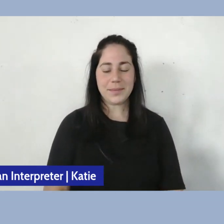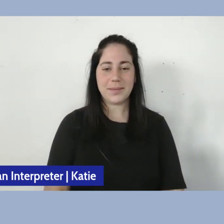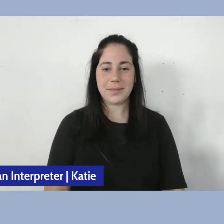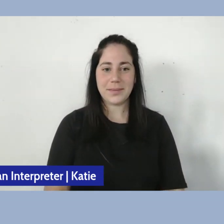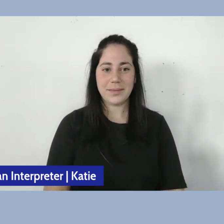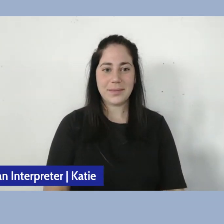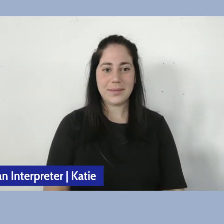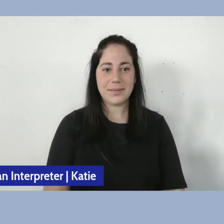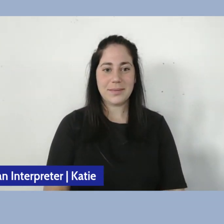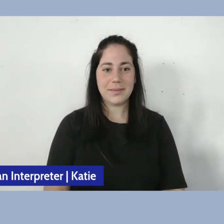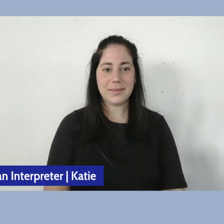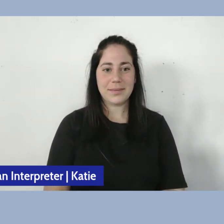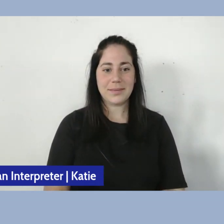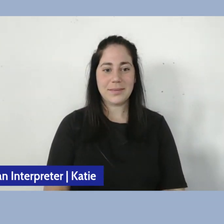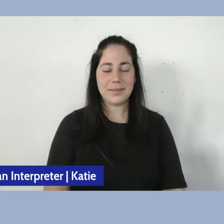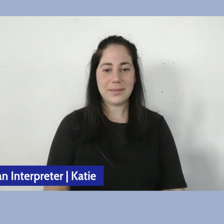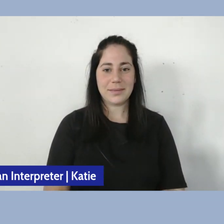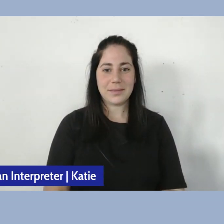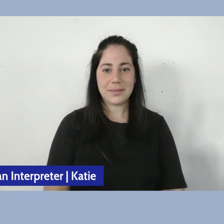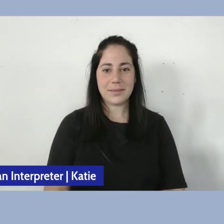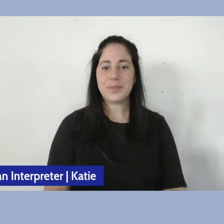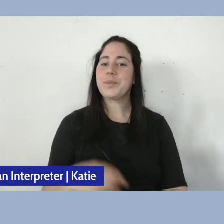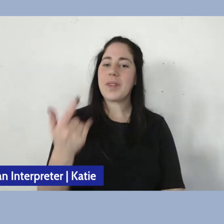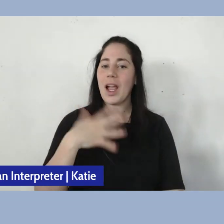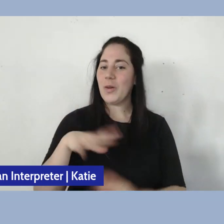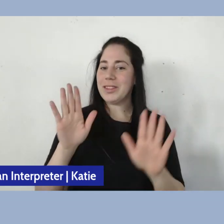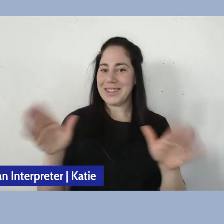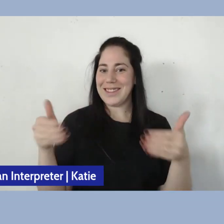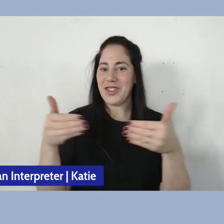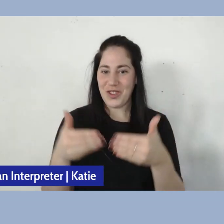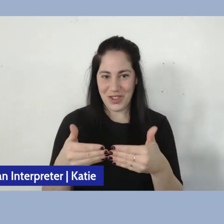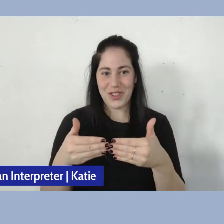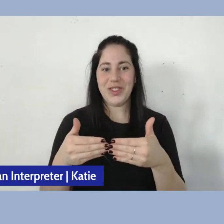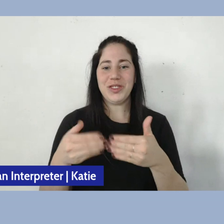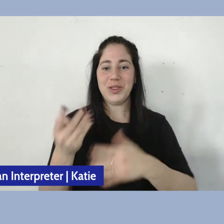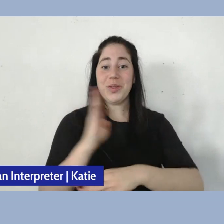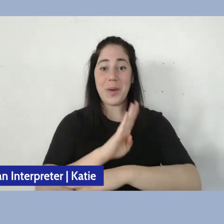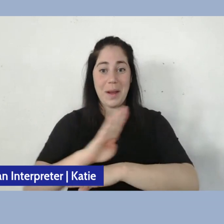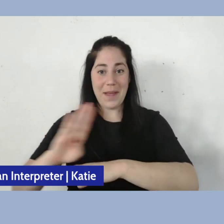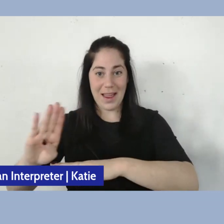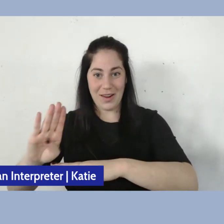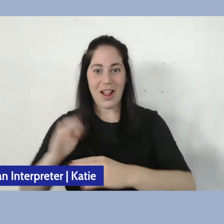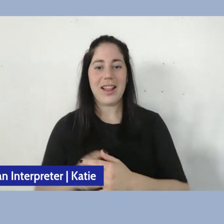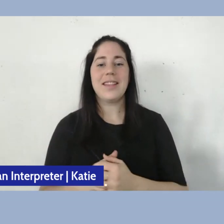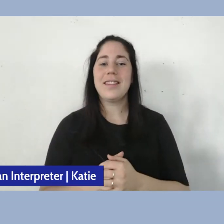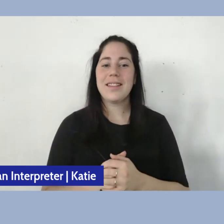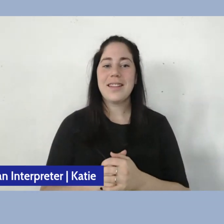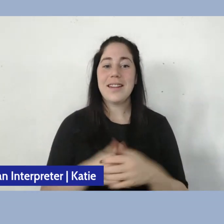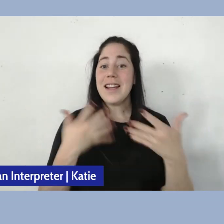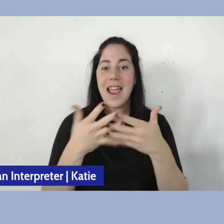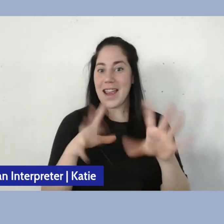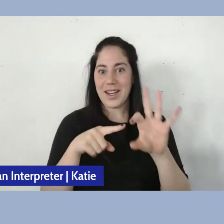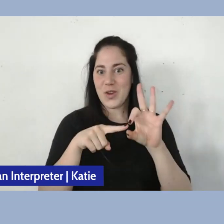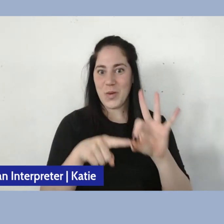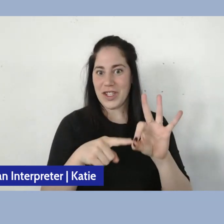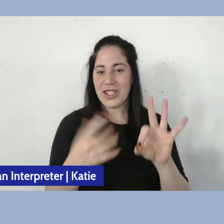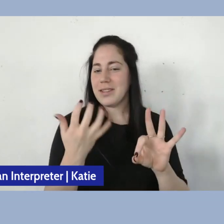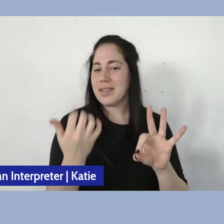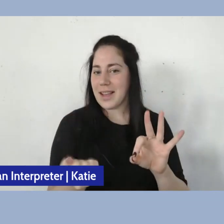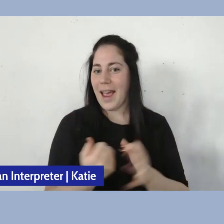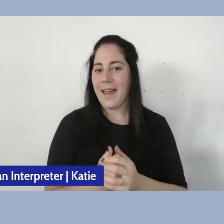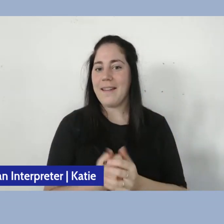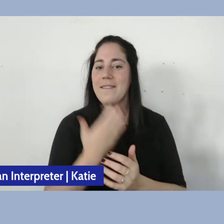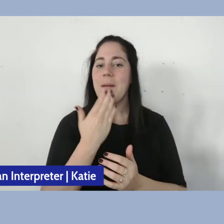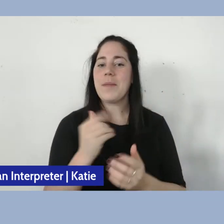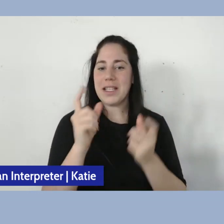I would like to now introduce you to our lovely panelists. If you have questions for the panelists, you can submit them